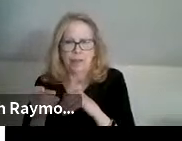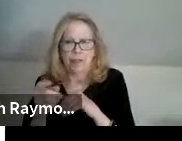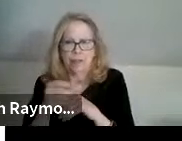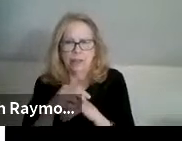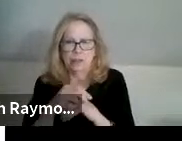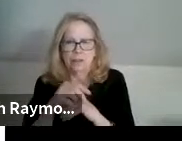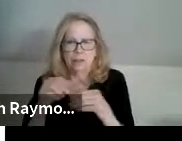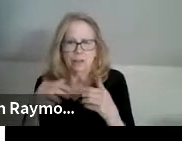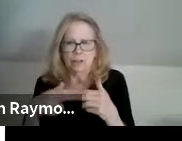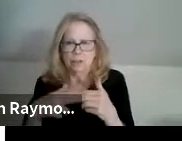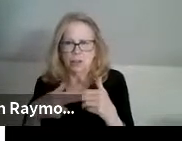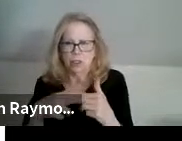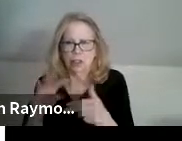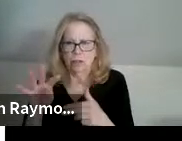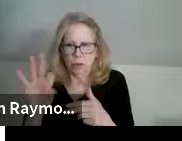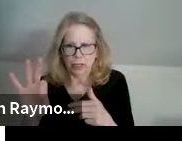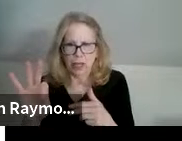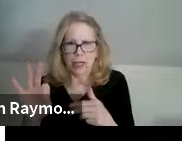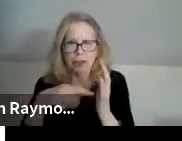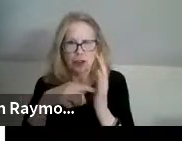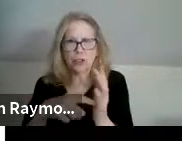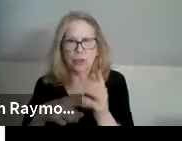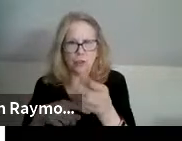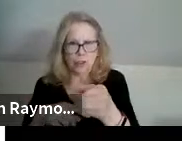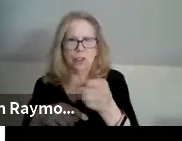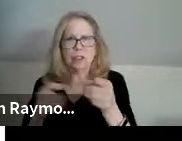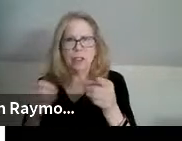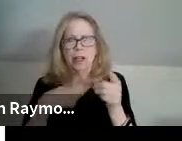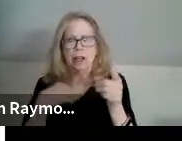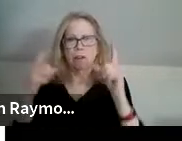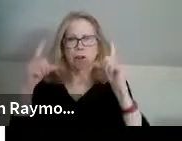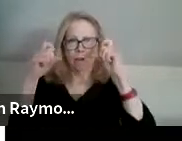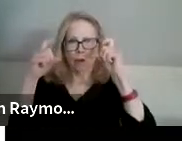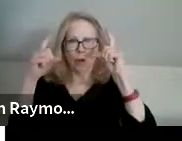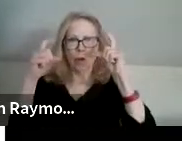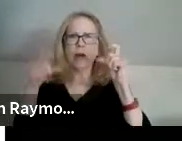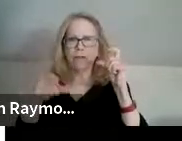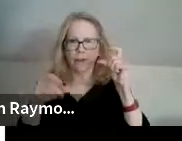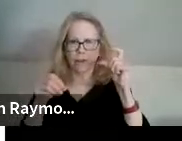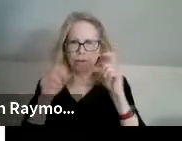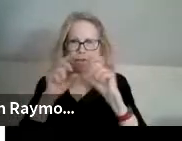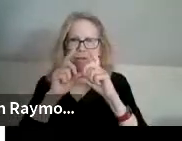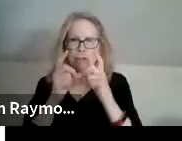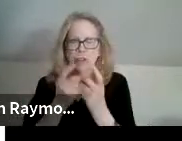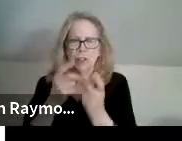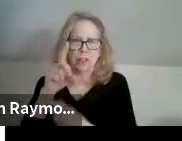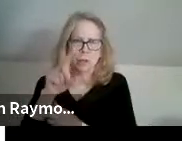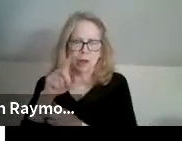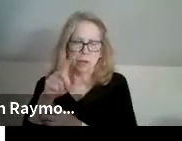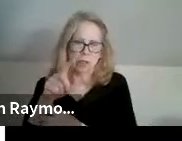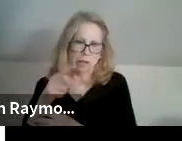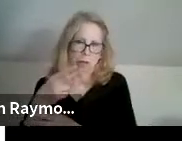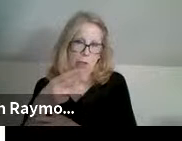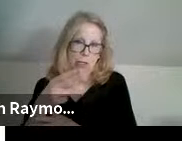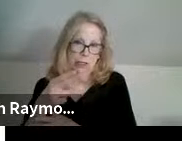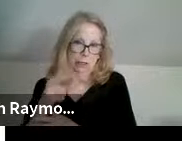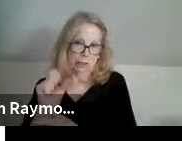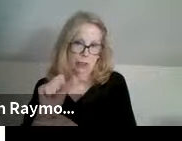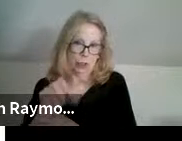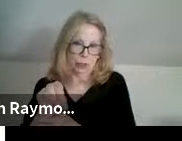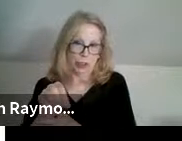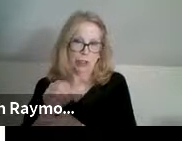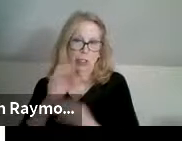So slide 49, next slide. So I have a photograph here of the Department of Homeland Security, Customs and